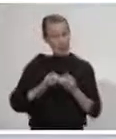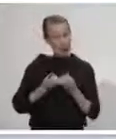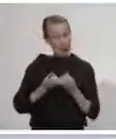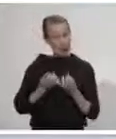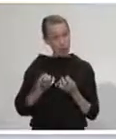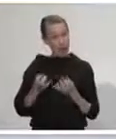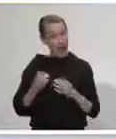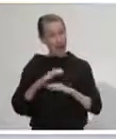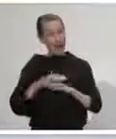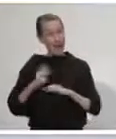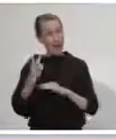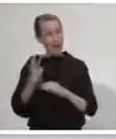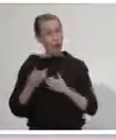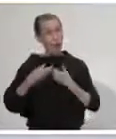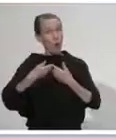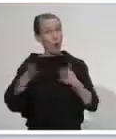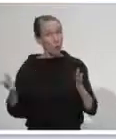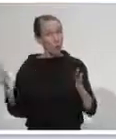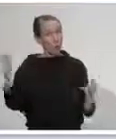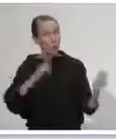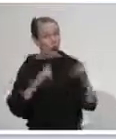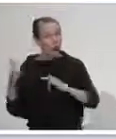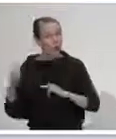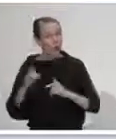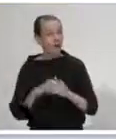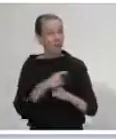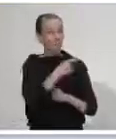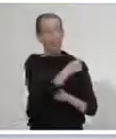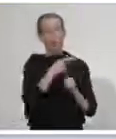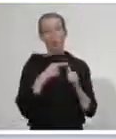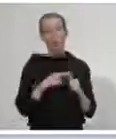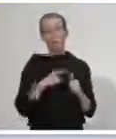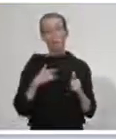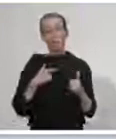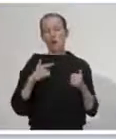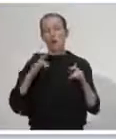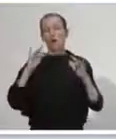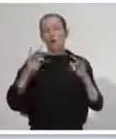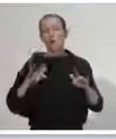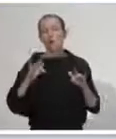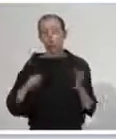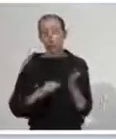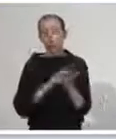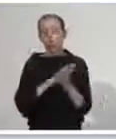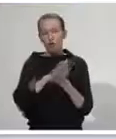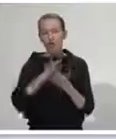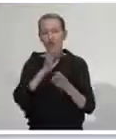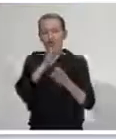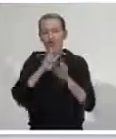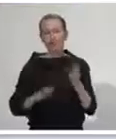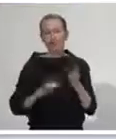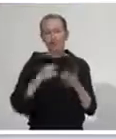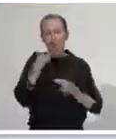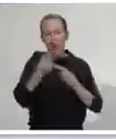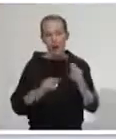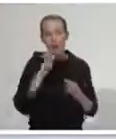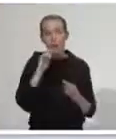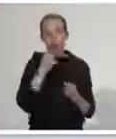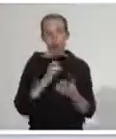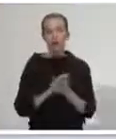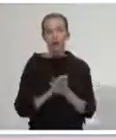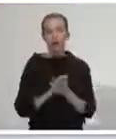to see. I'll be announcing on Thursday what that alert level framework looks like. You'll remember that, of course, we've